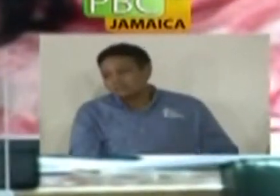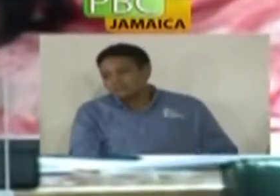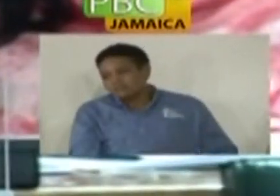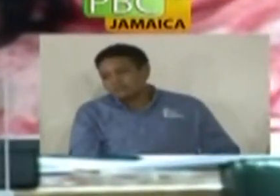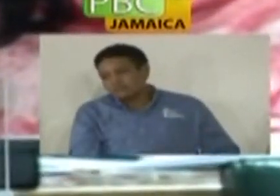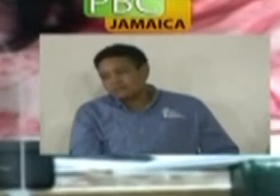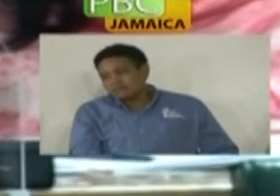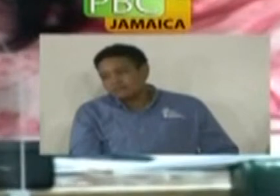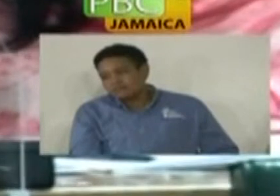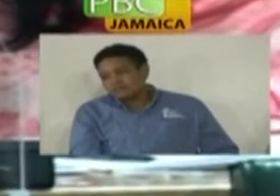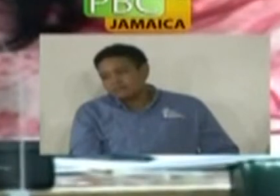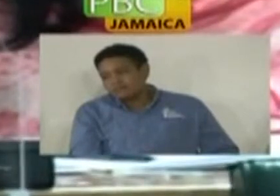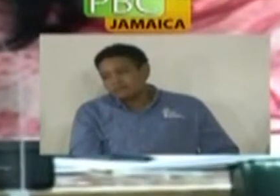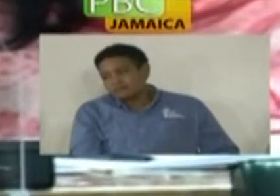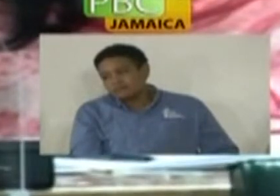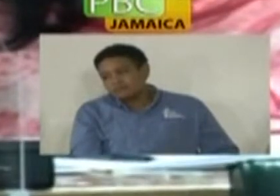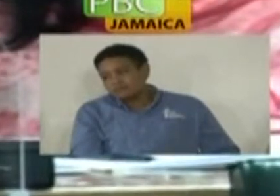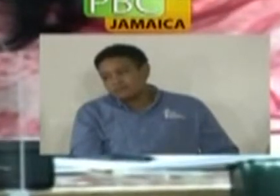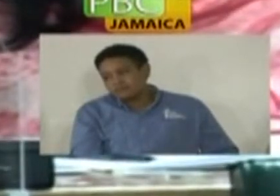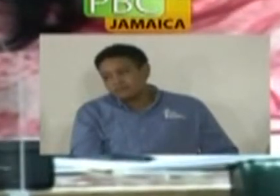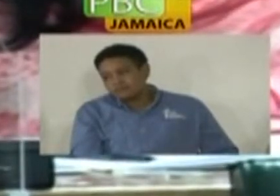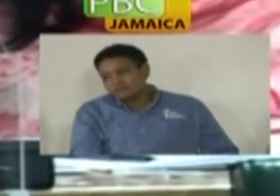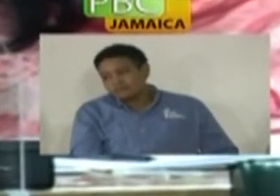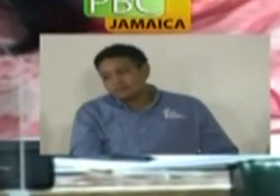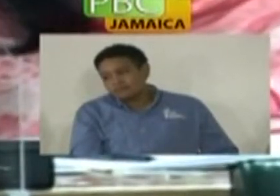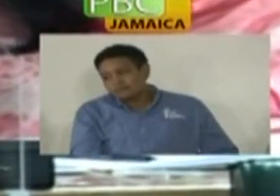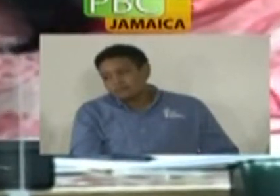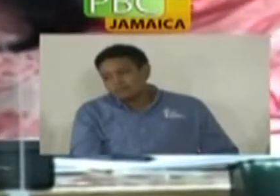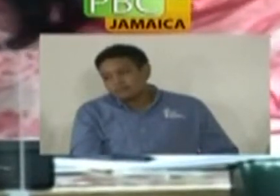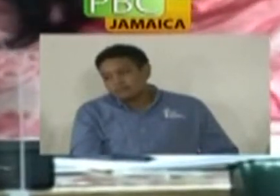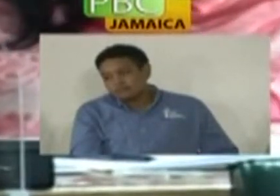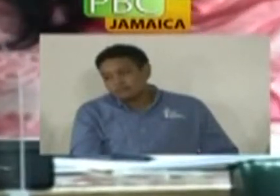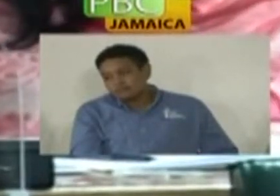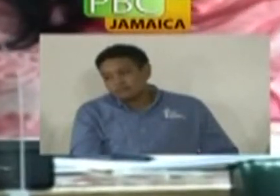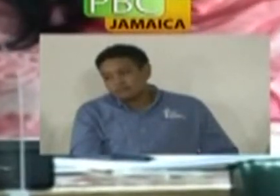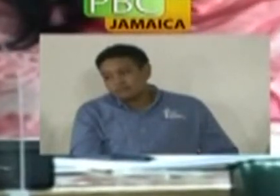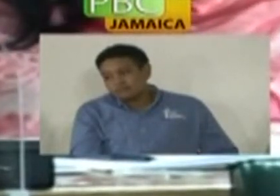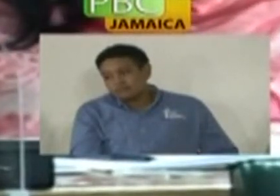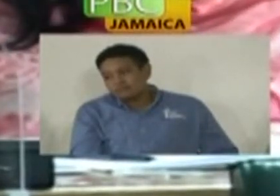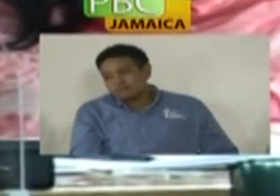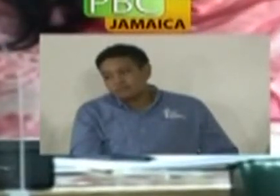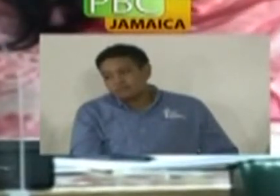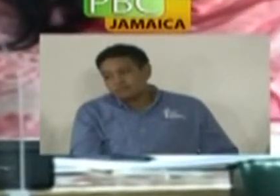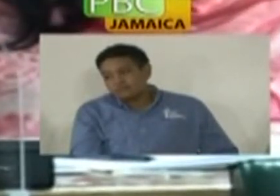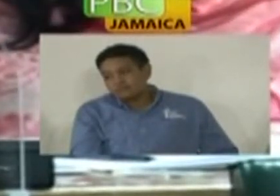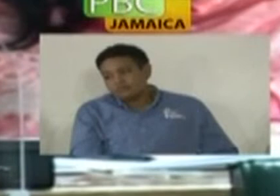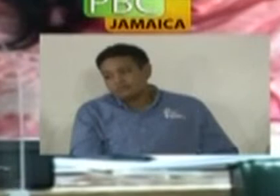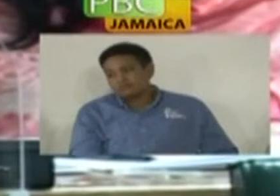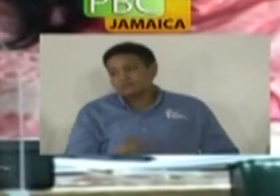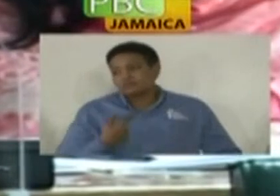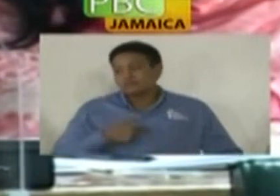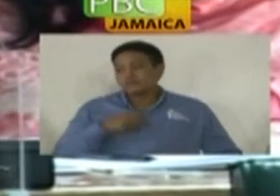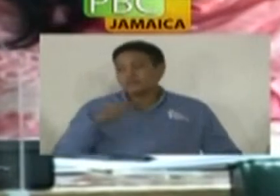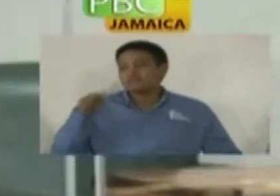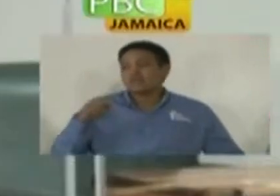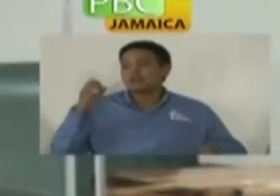And then we have signed a number of conventions.